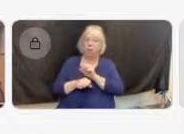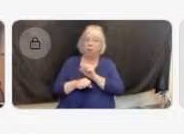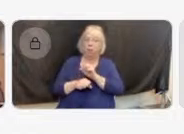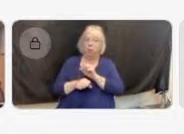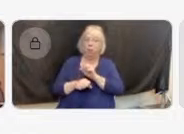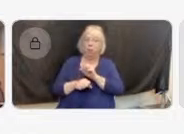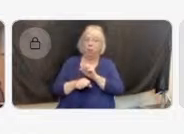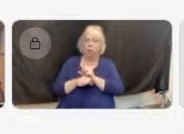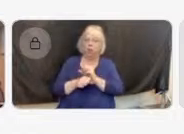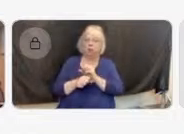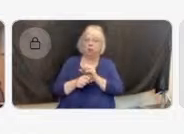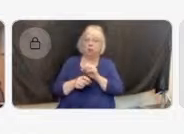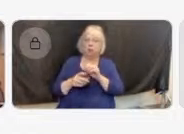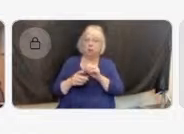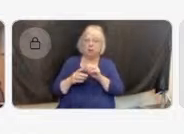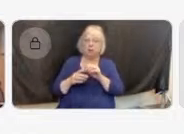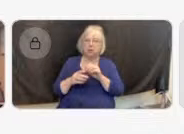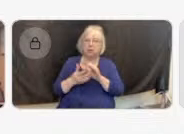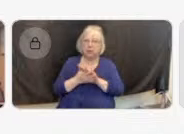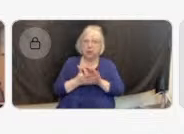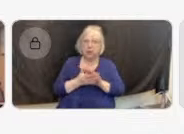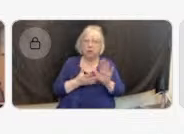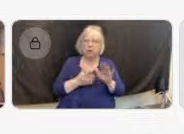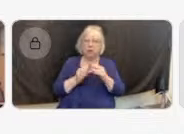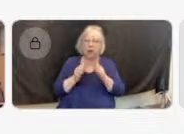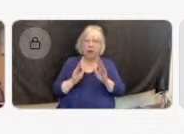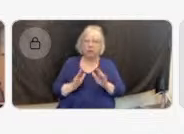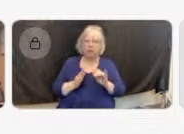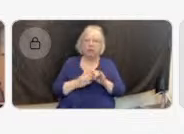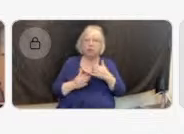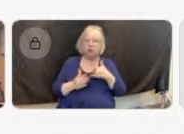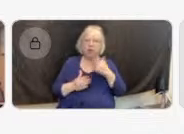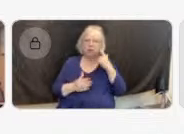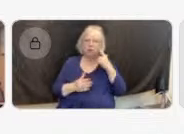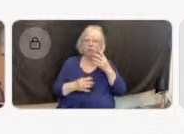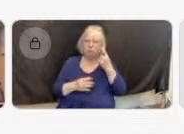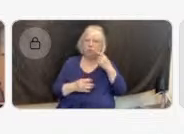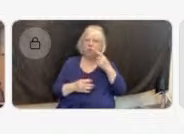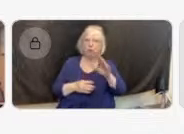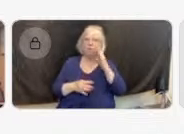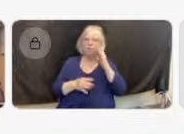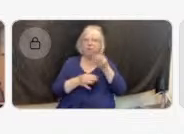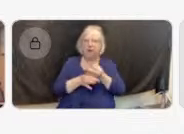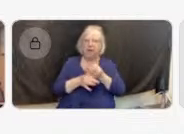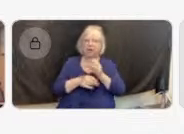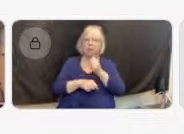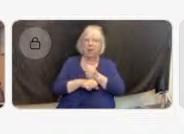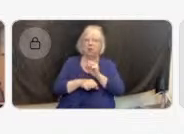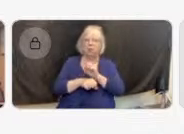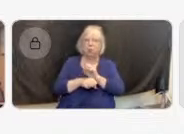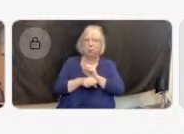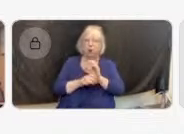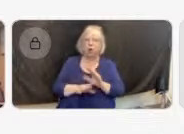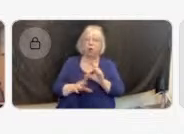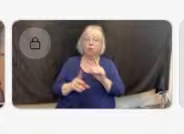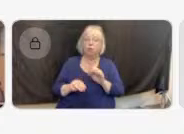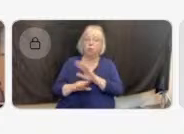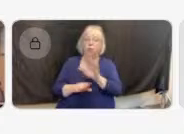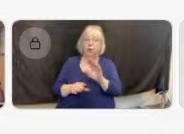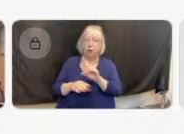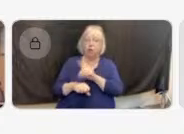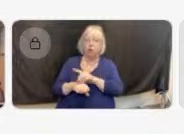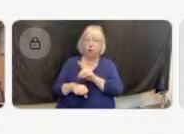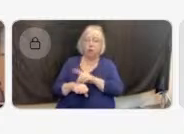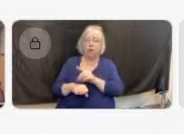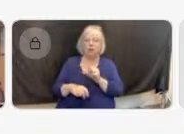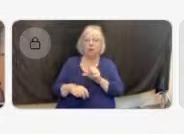her housing that she has for her faith-based workers to perform their duties.